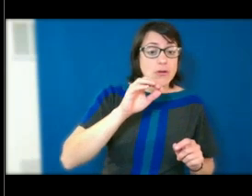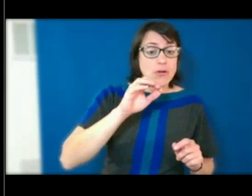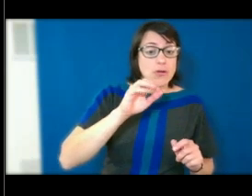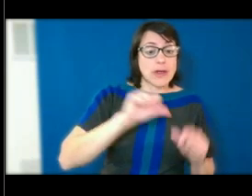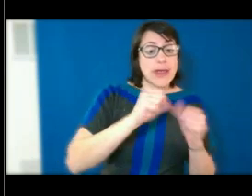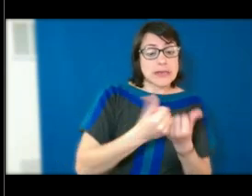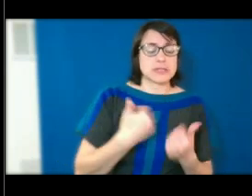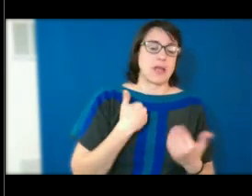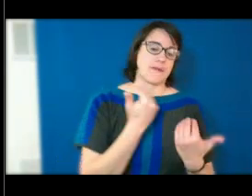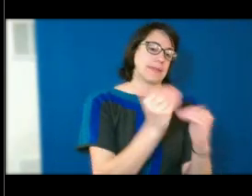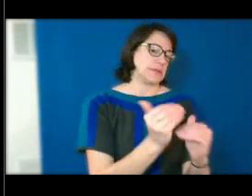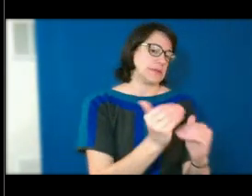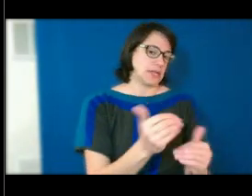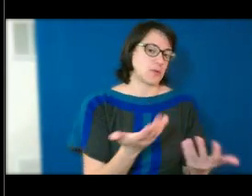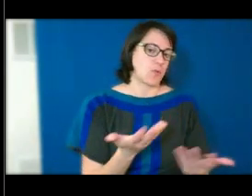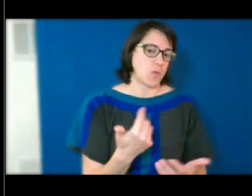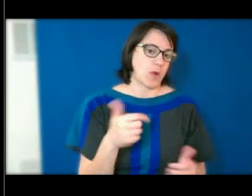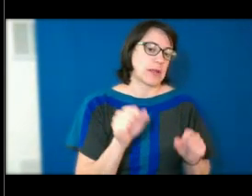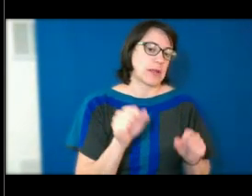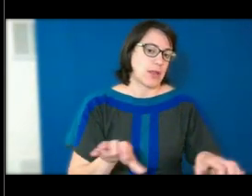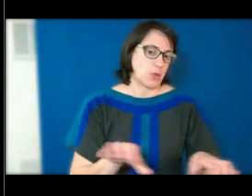do. Next slide, please.